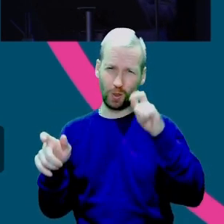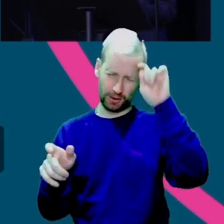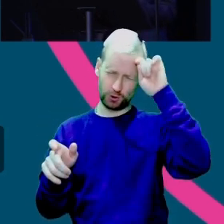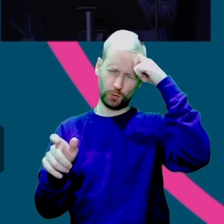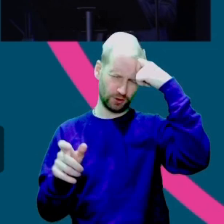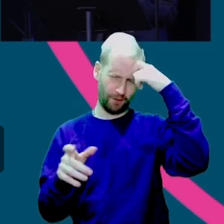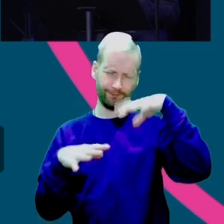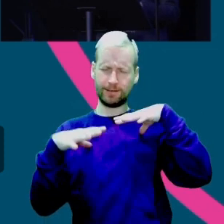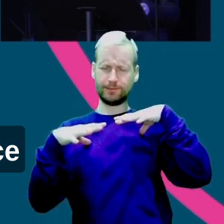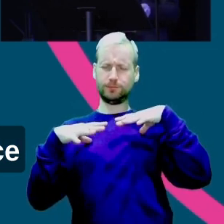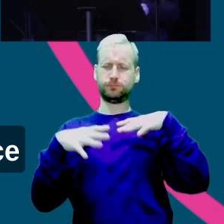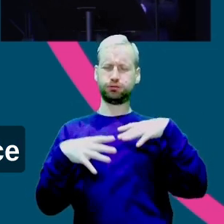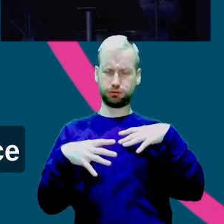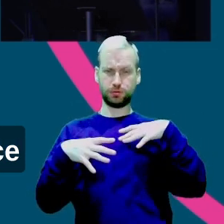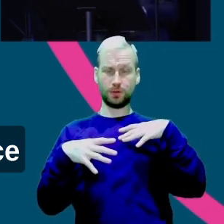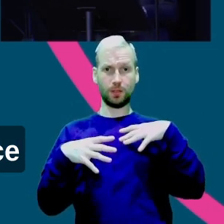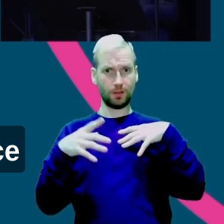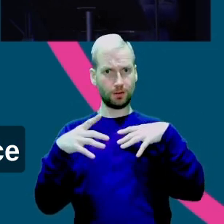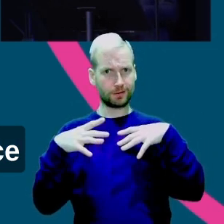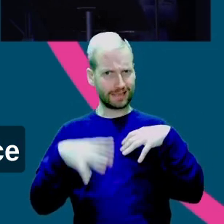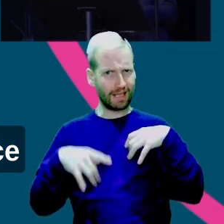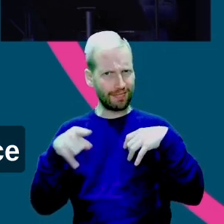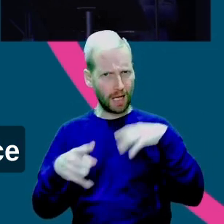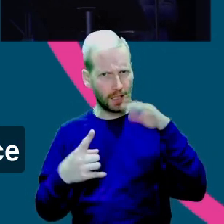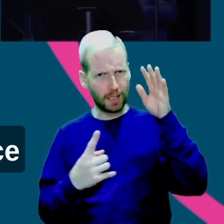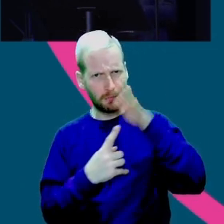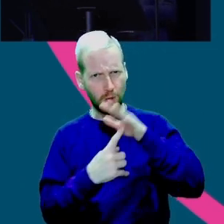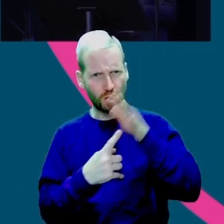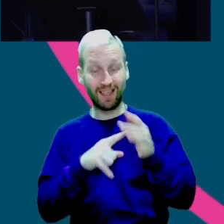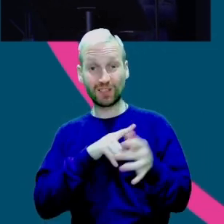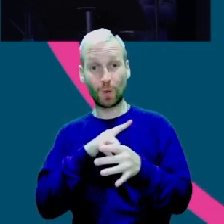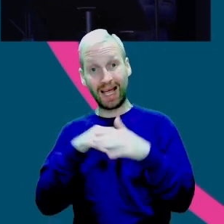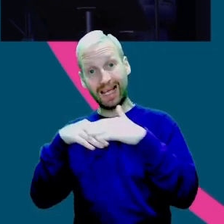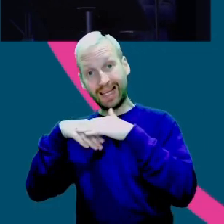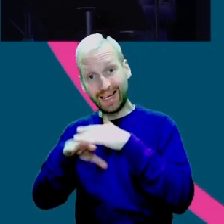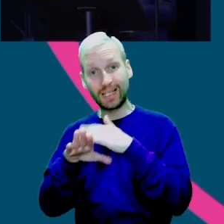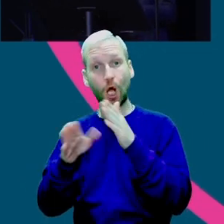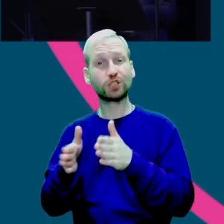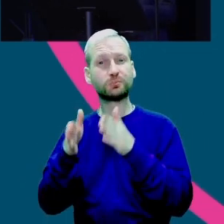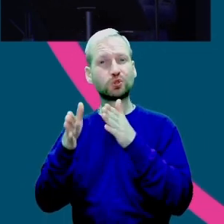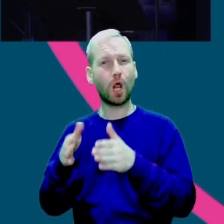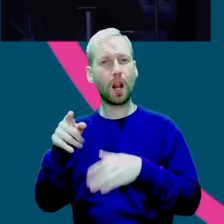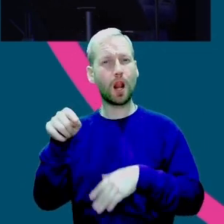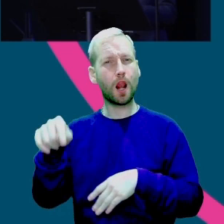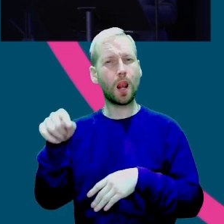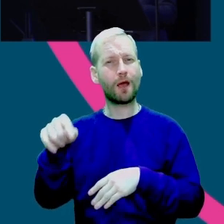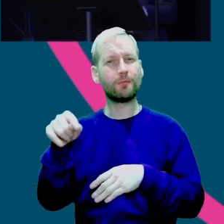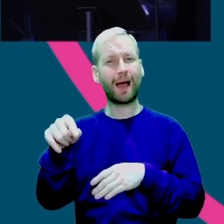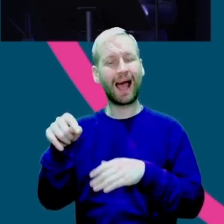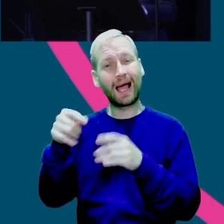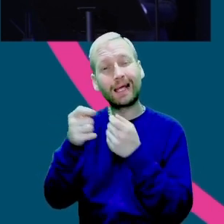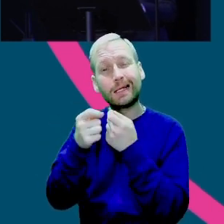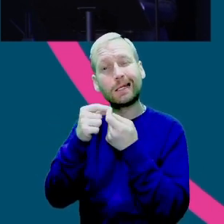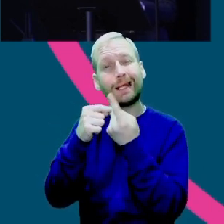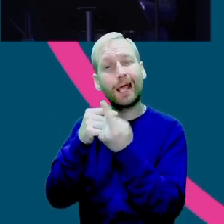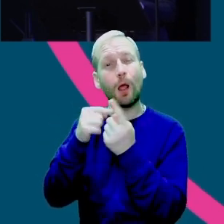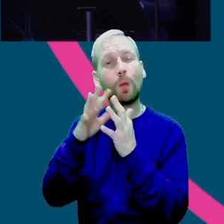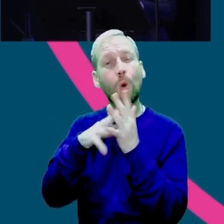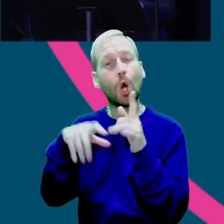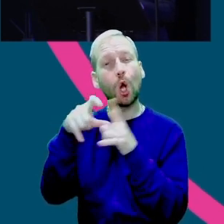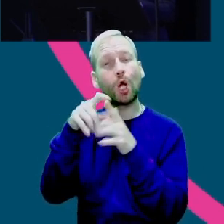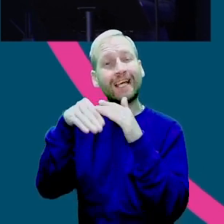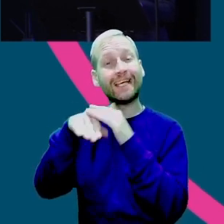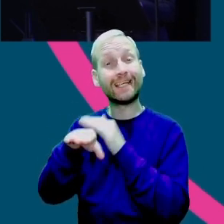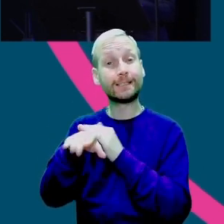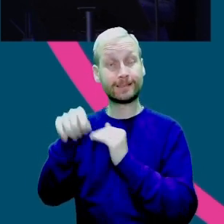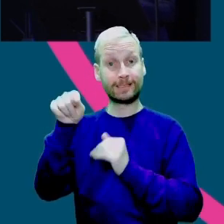a little bit of time. So there's some of those facilities at the entrance to the hospital there, entrance to the ward, sorry. So the ward